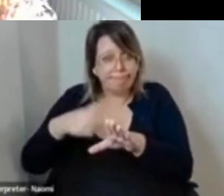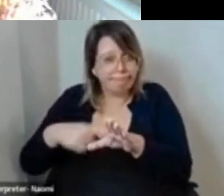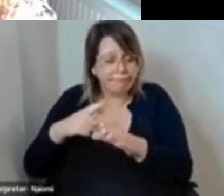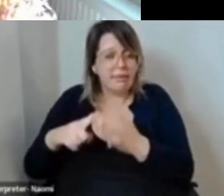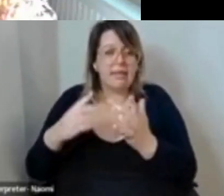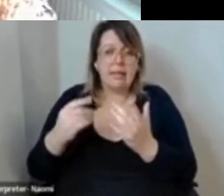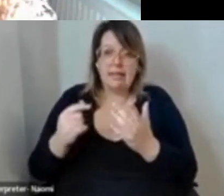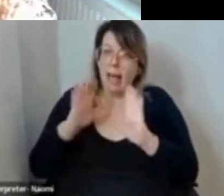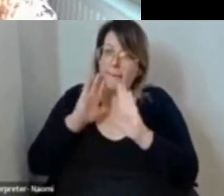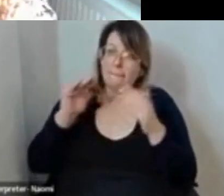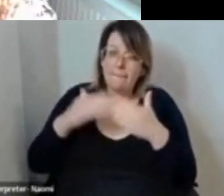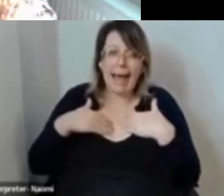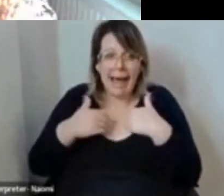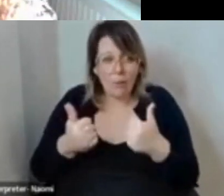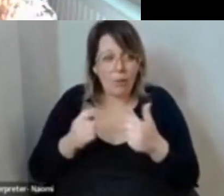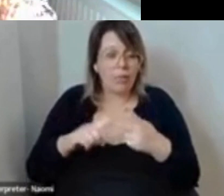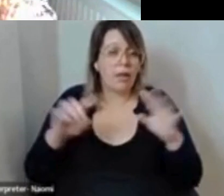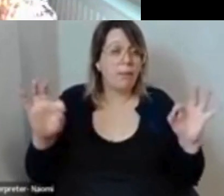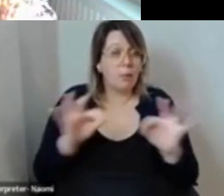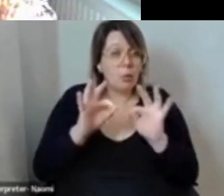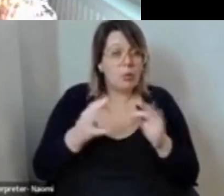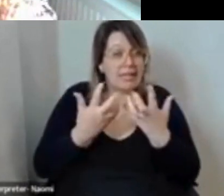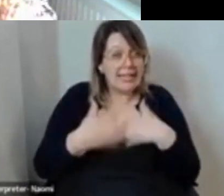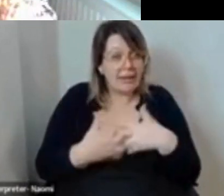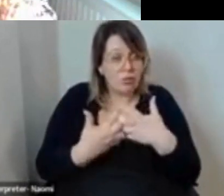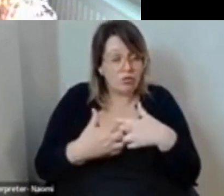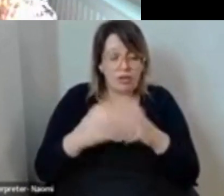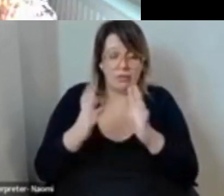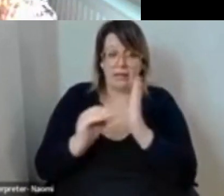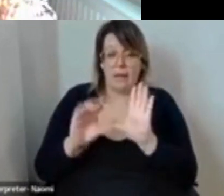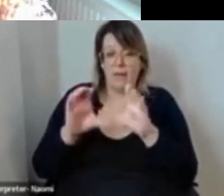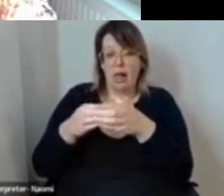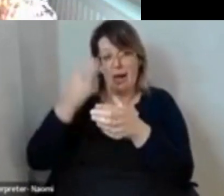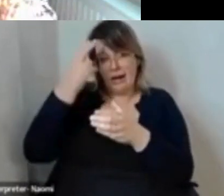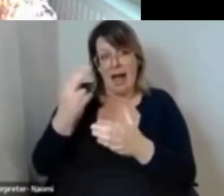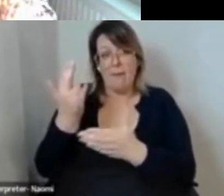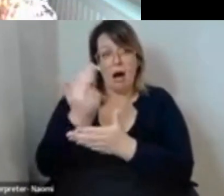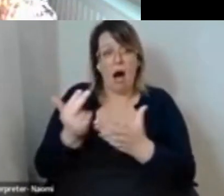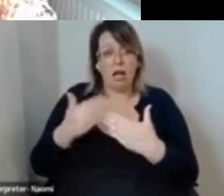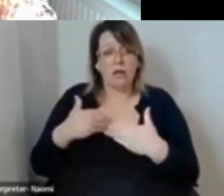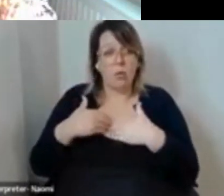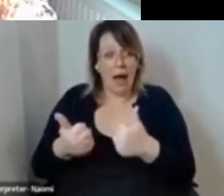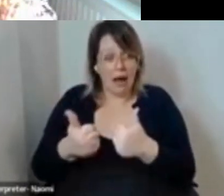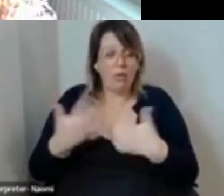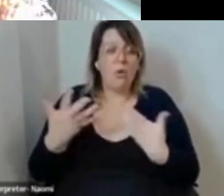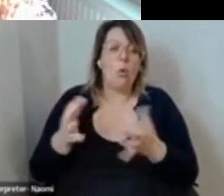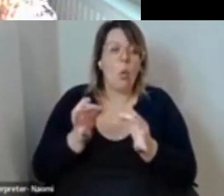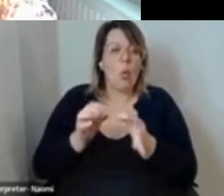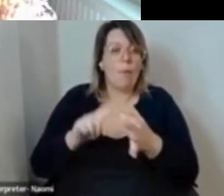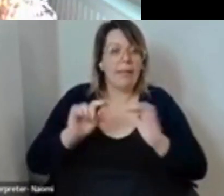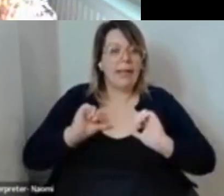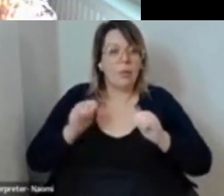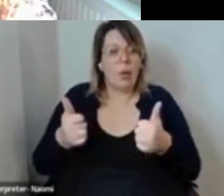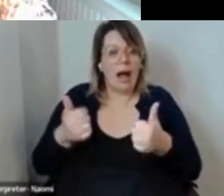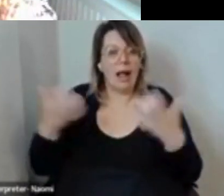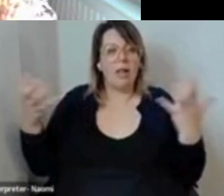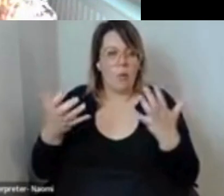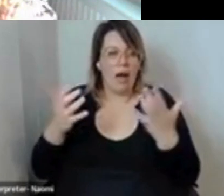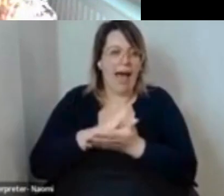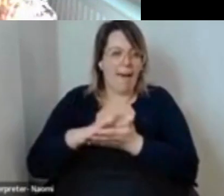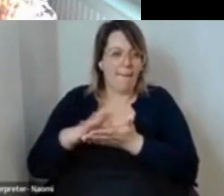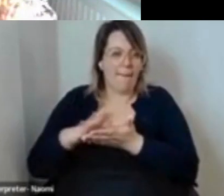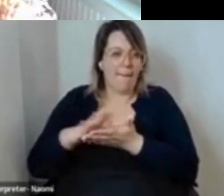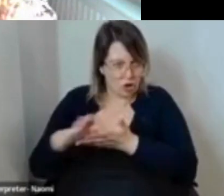wellbeing, and music technology, like Arts for Health, Be Well in Hampshire, and Technology in Music